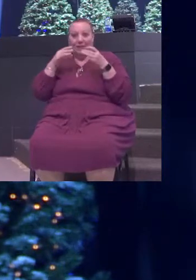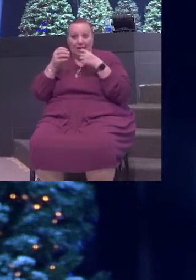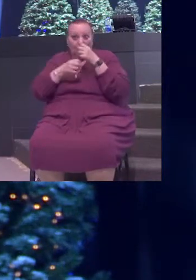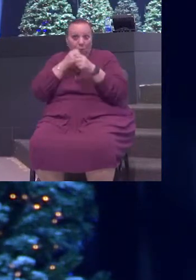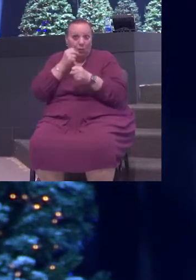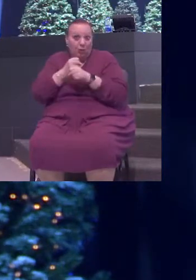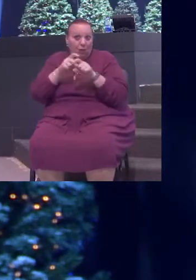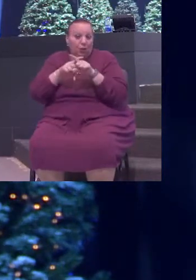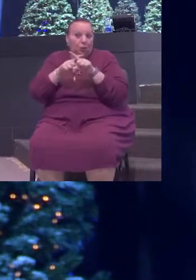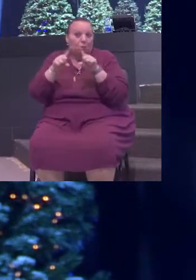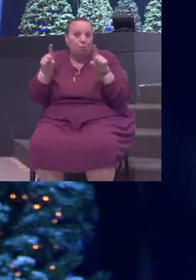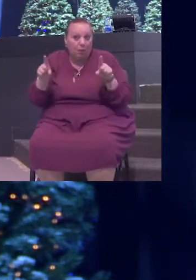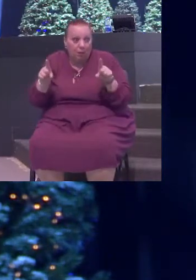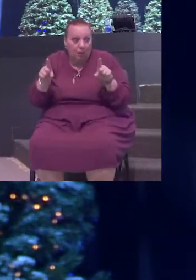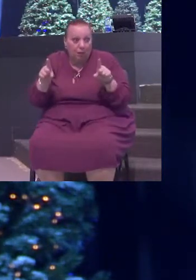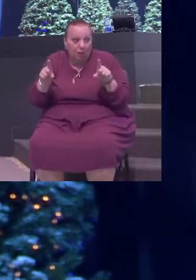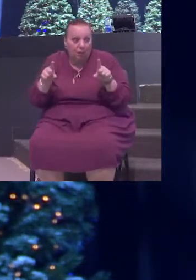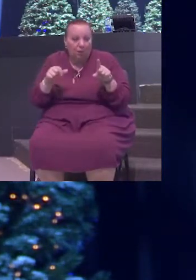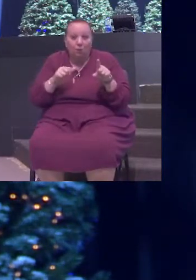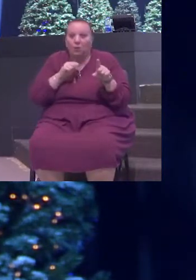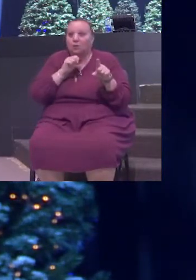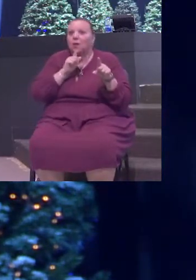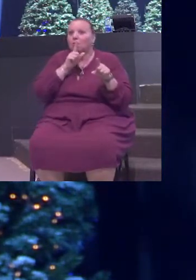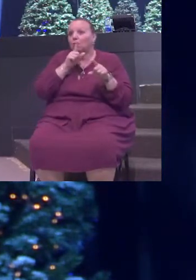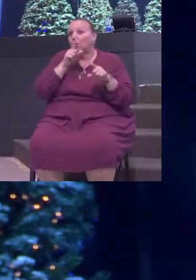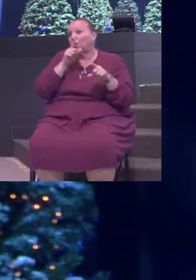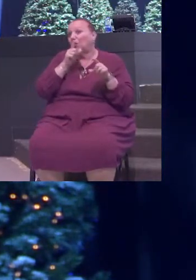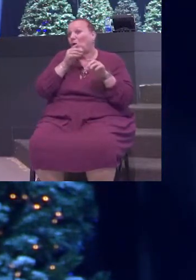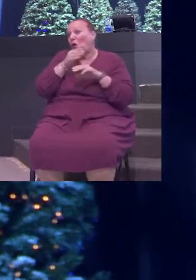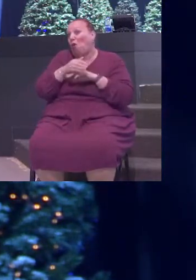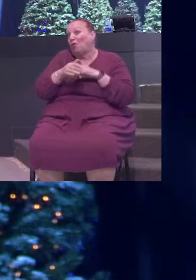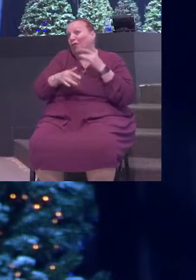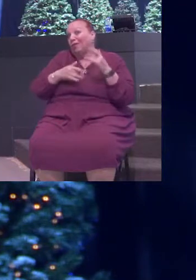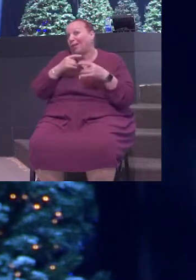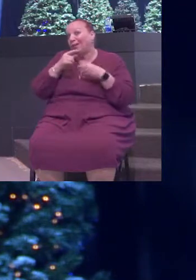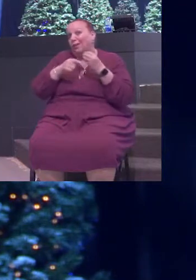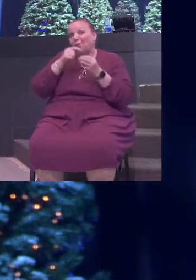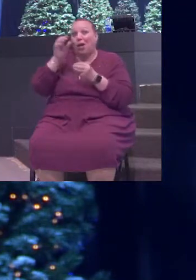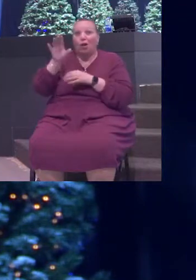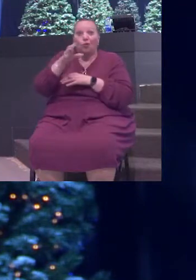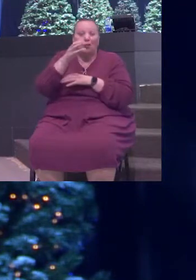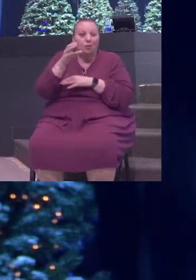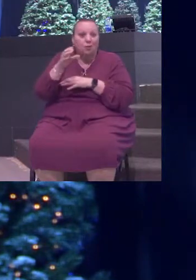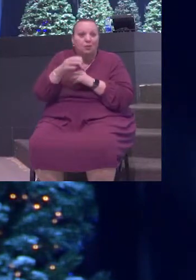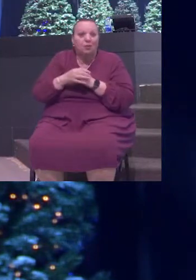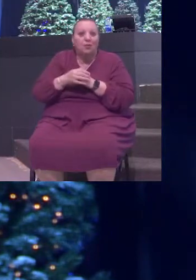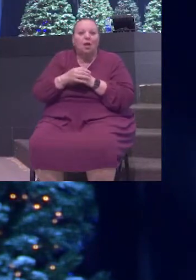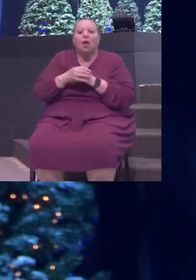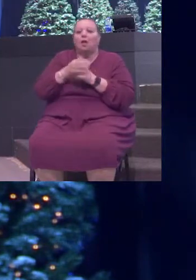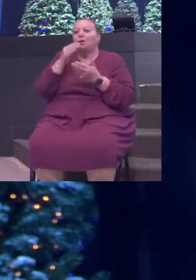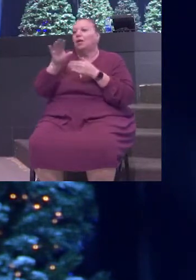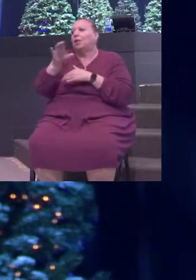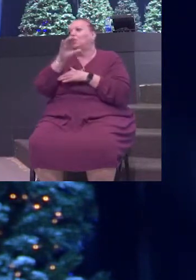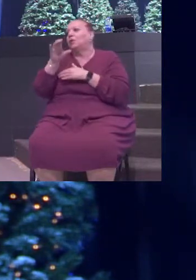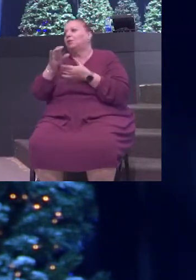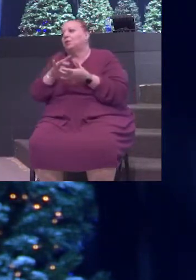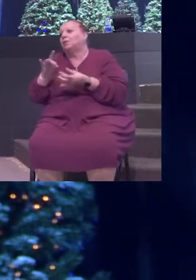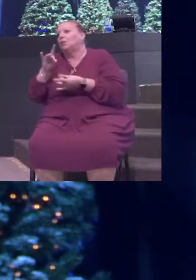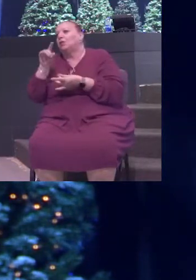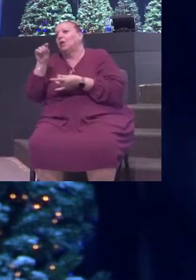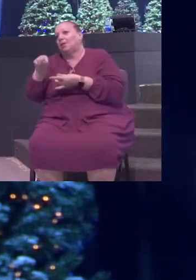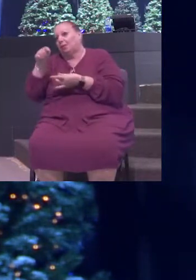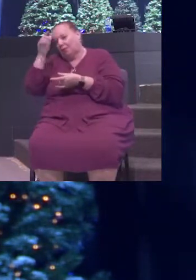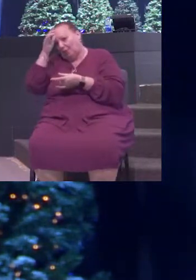well, we're not really overly excited about Christmas. I mean, maybe we have the same Christmas spirit as